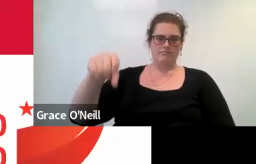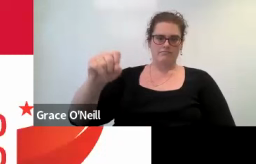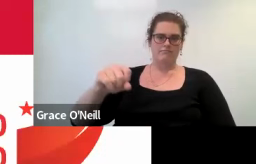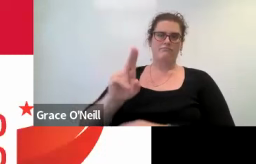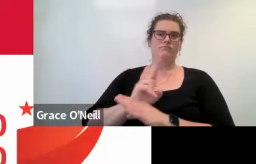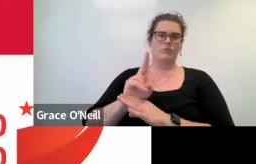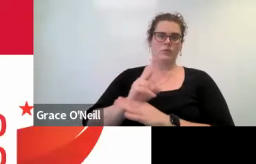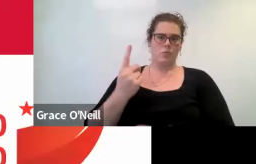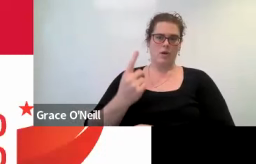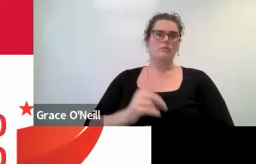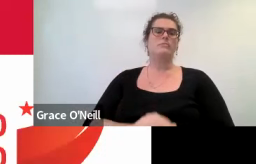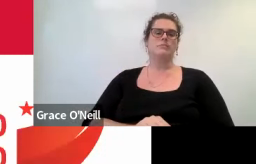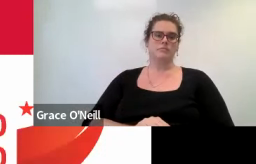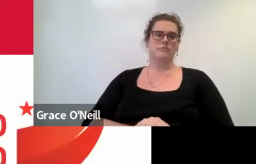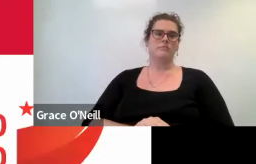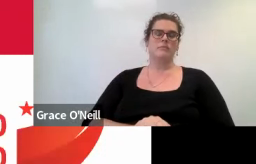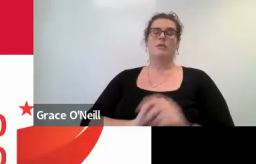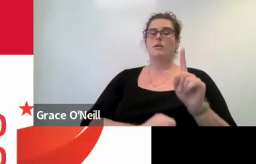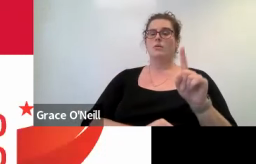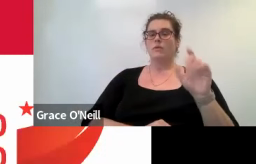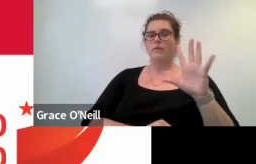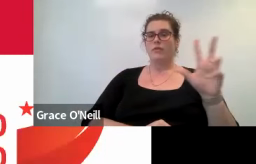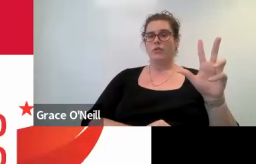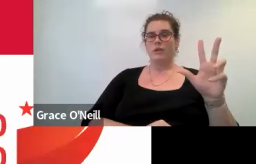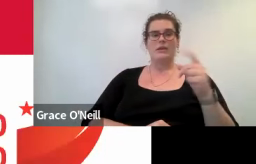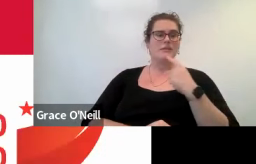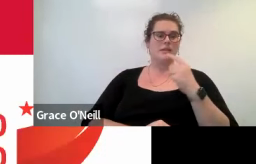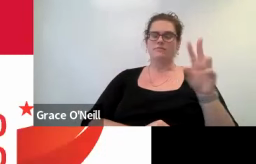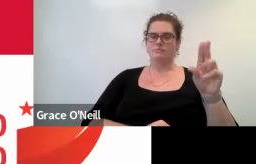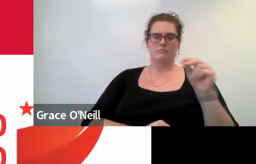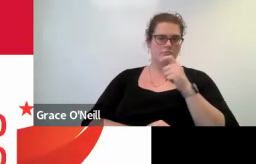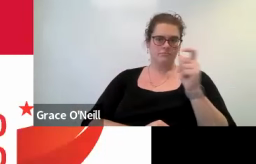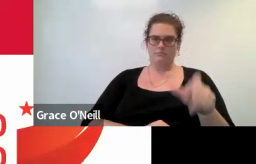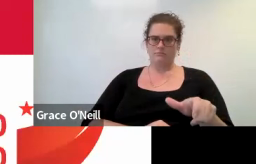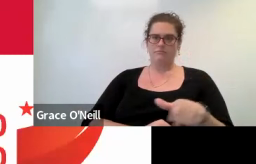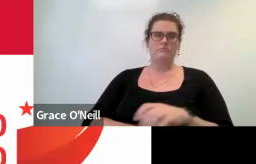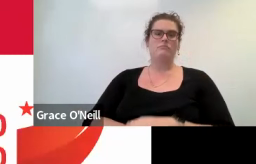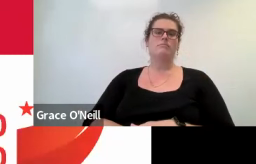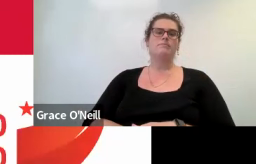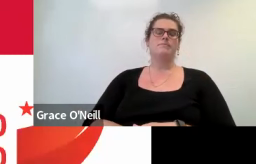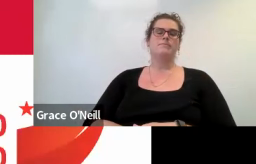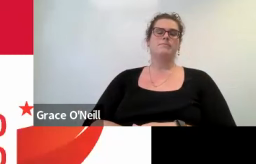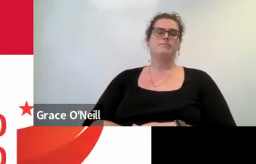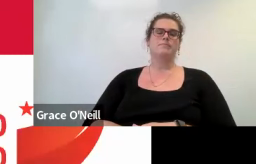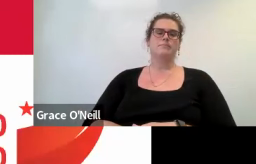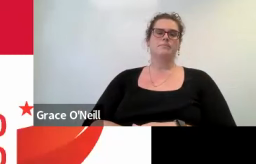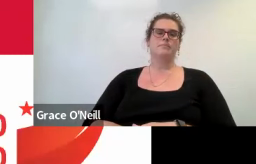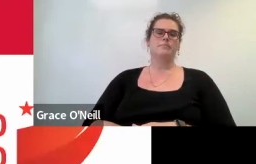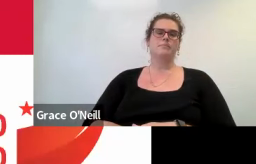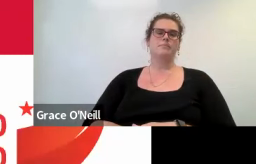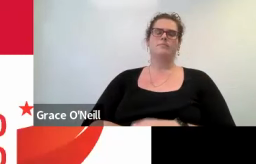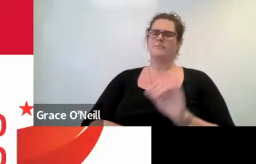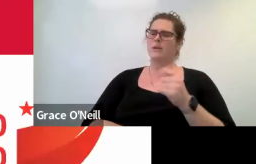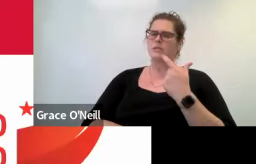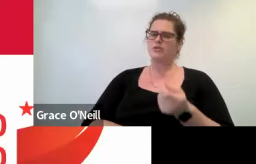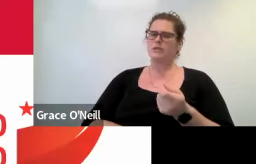their home, and 153 did not use direct care in their home. And this was interesting